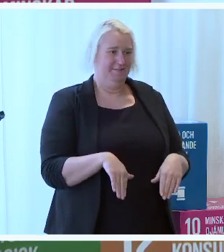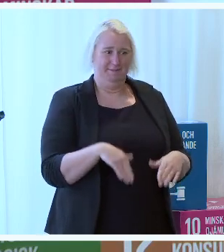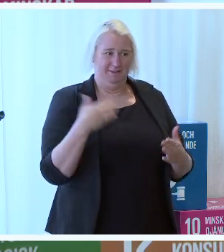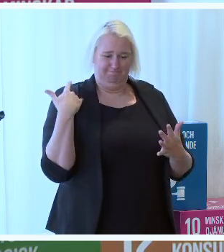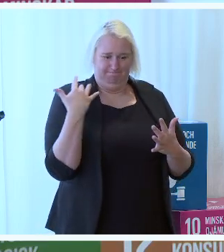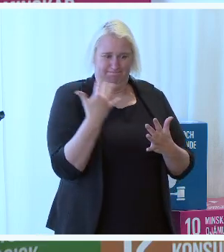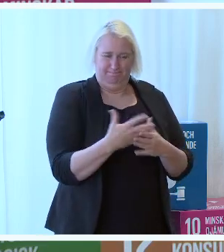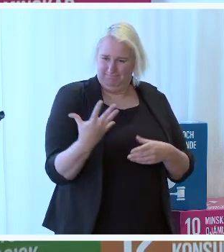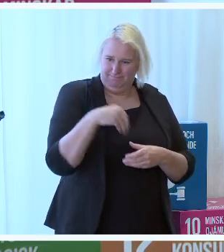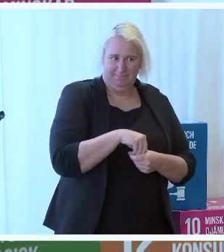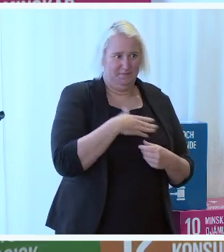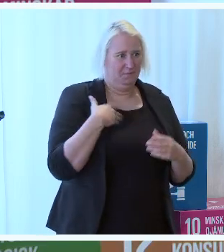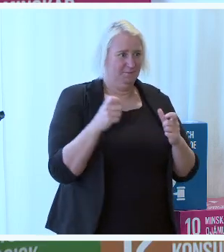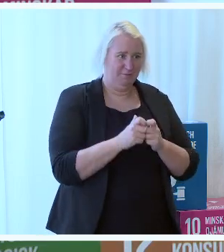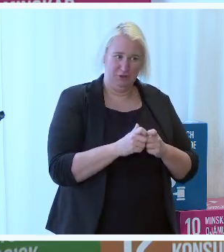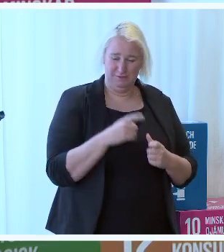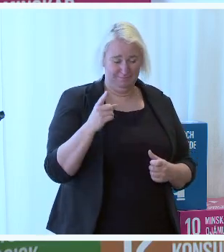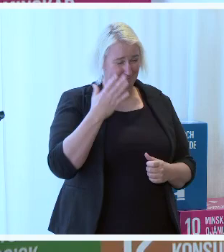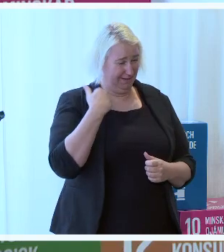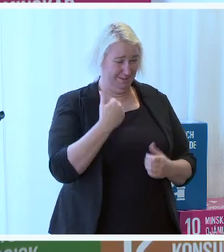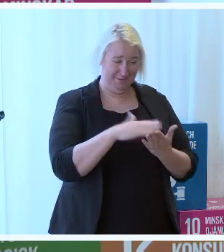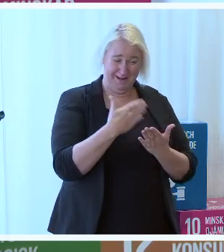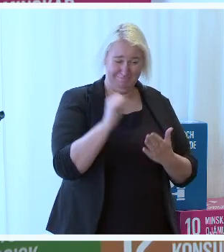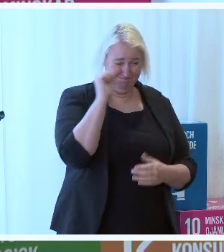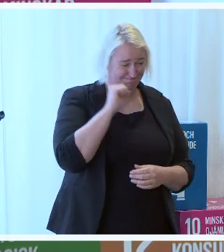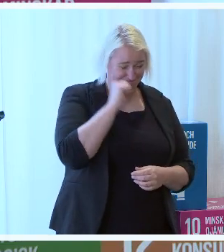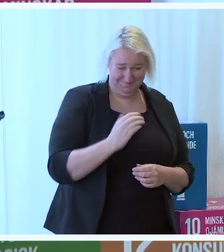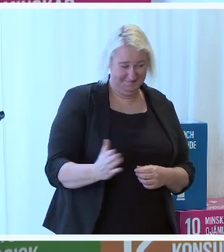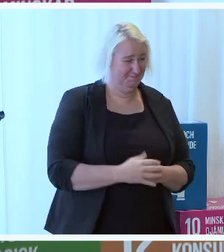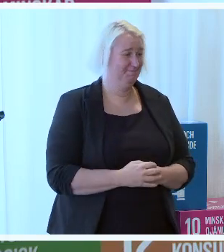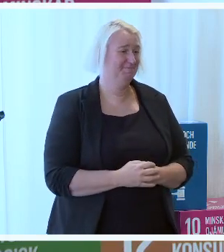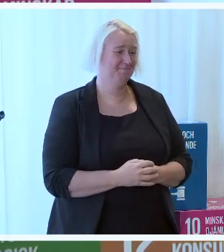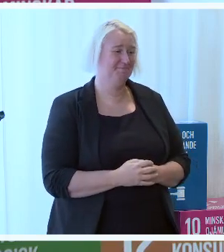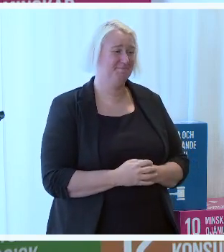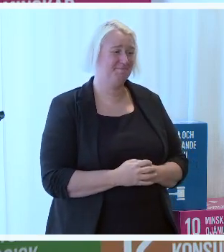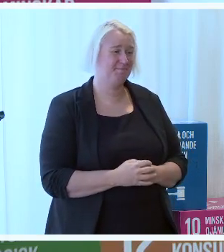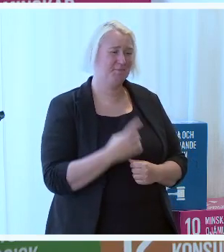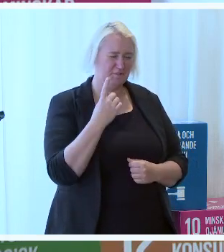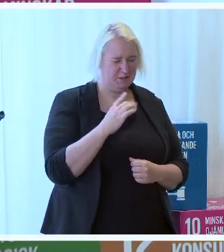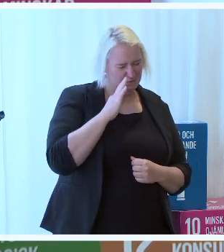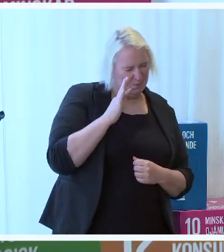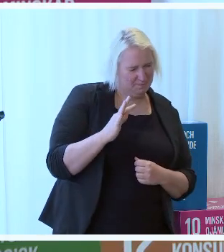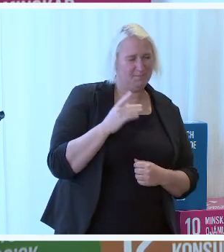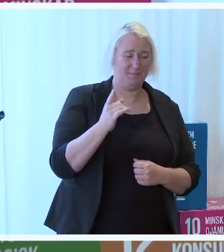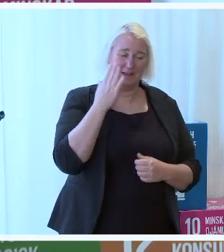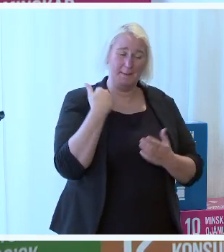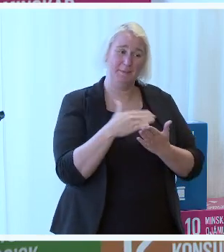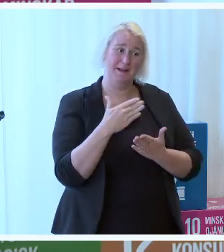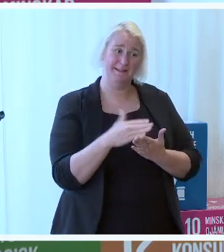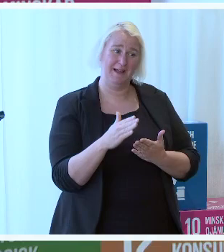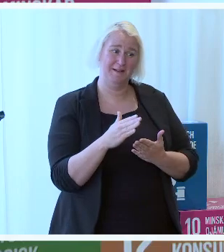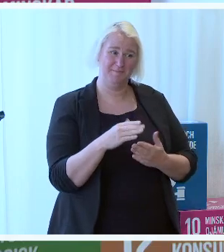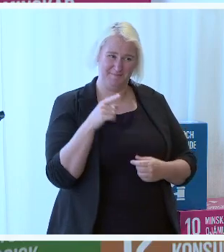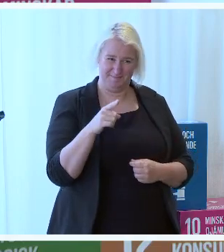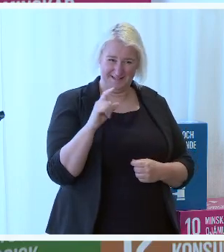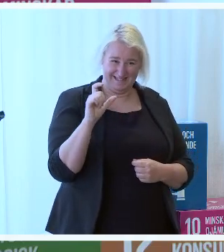lot to share. So let's start with a soft qualitative question. Can you tell us how Islamic Relief works with gender rights in